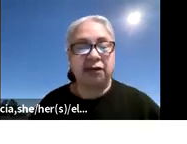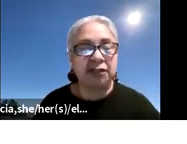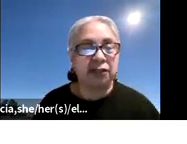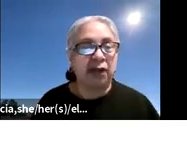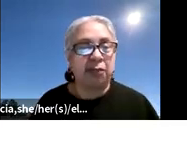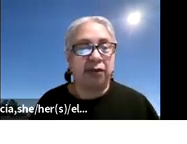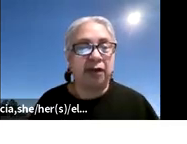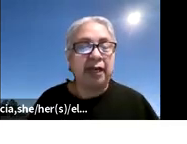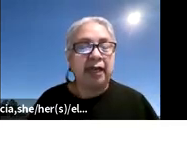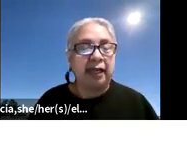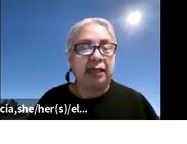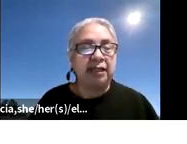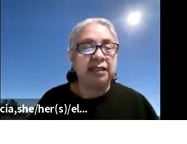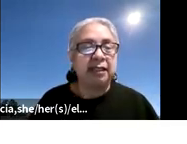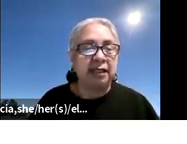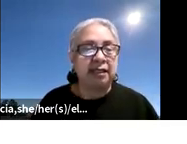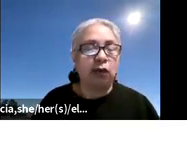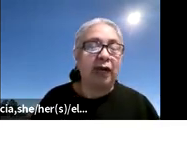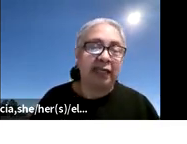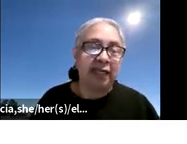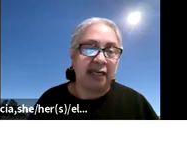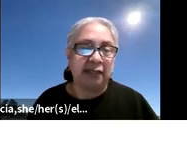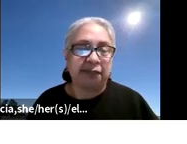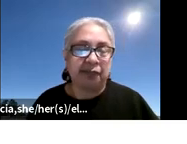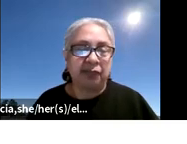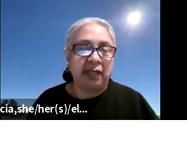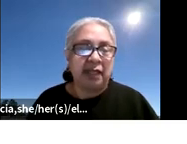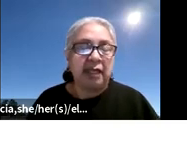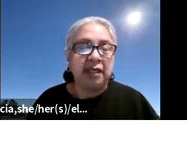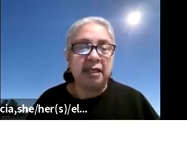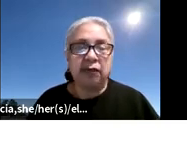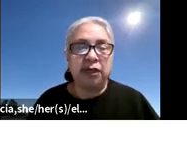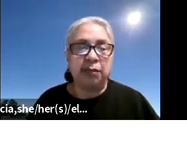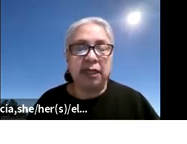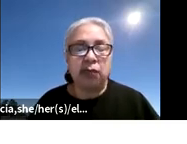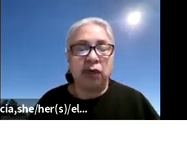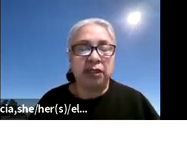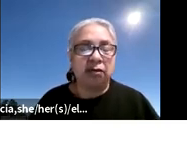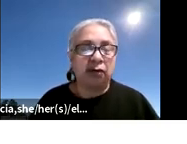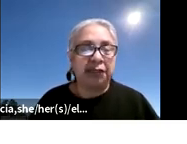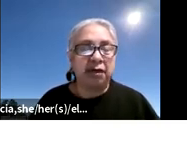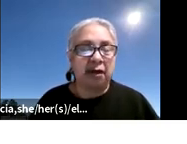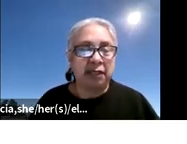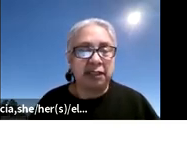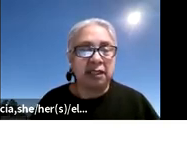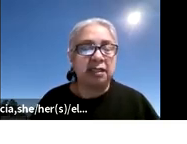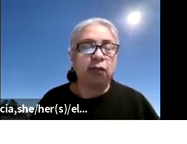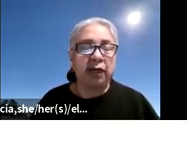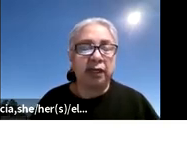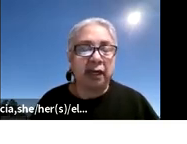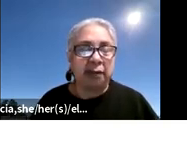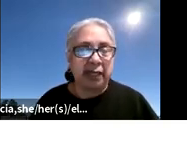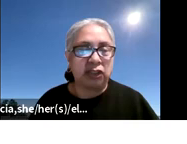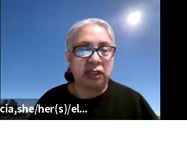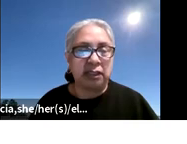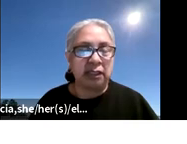My daughter is a grandmother, and this is Joaquin. He is going to be 1 year old in August. He's the